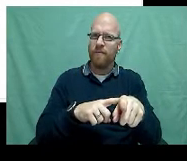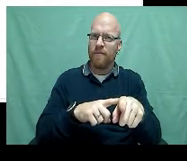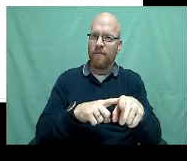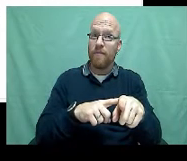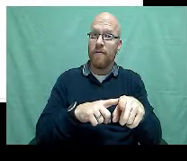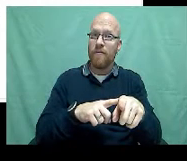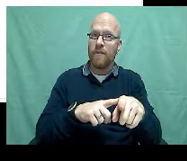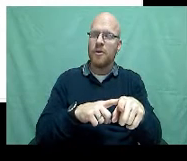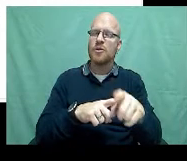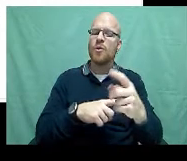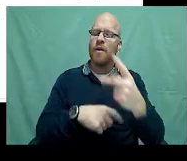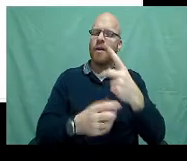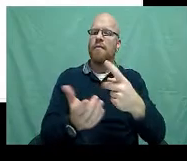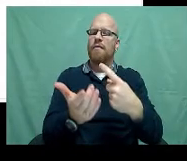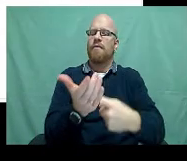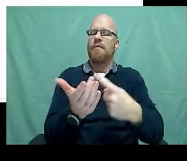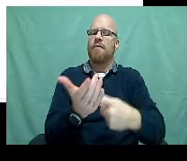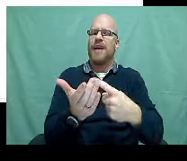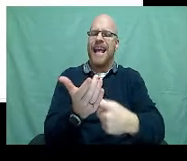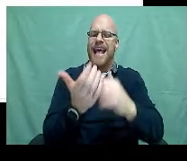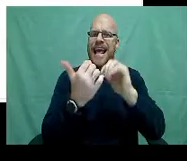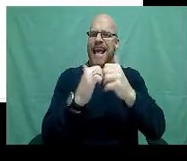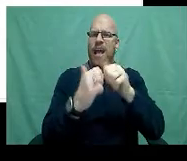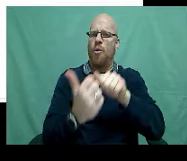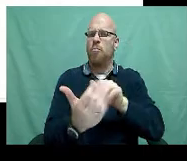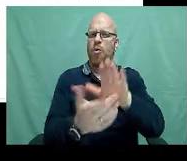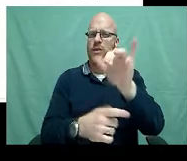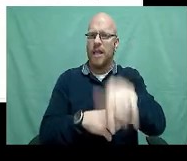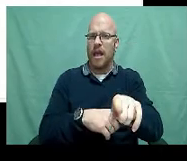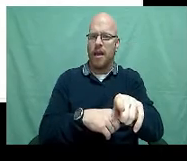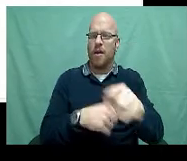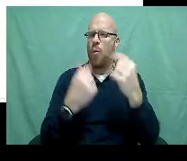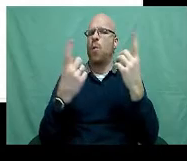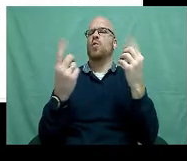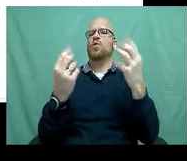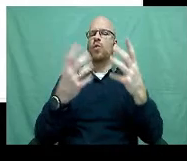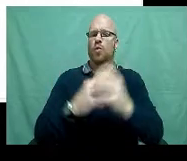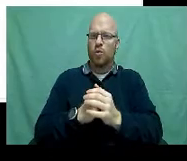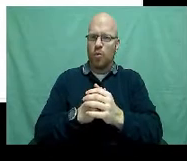It can be difficult. We're going talk about how we can approach these problems to make it more doable.